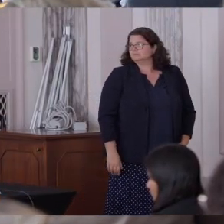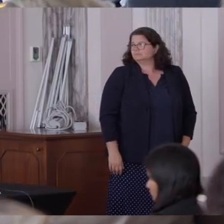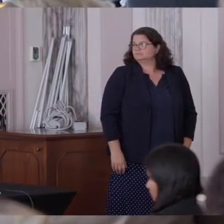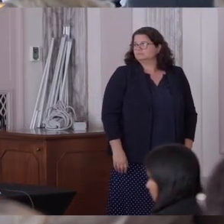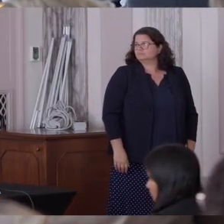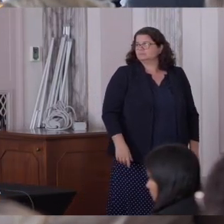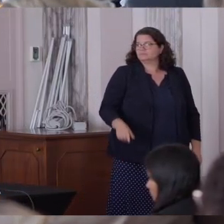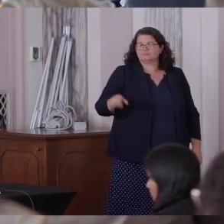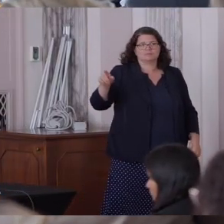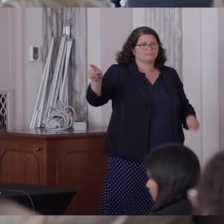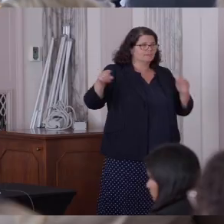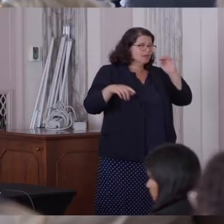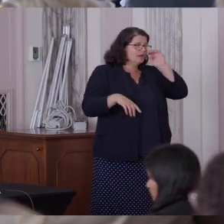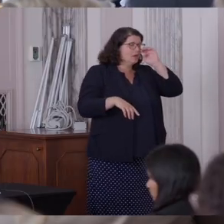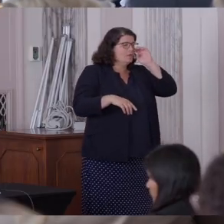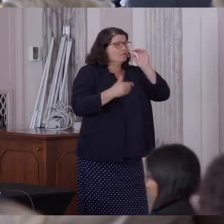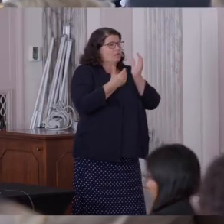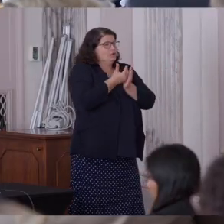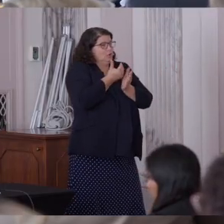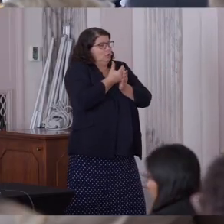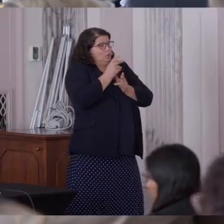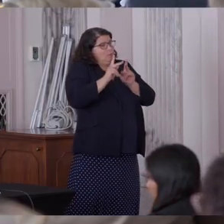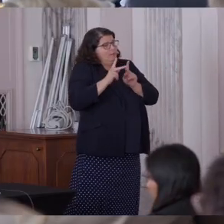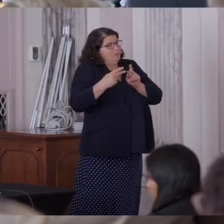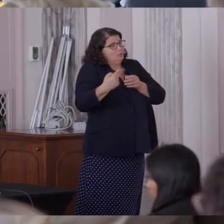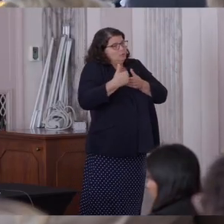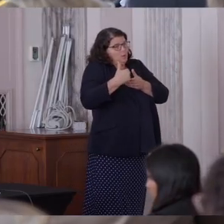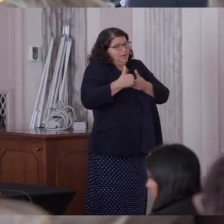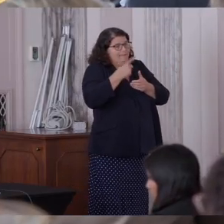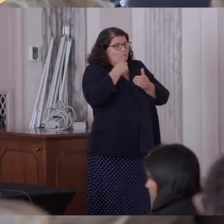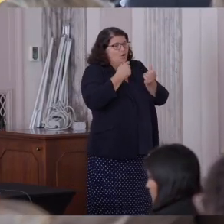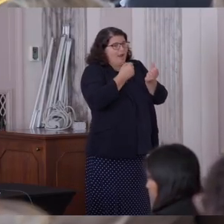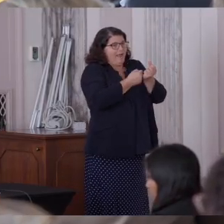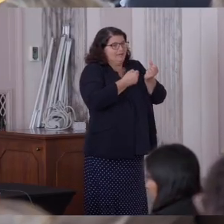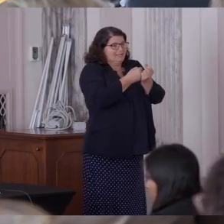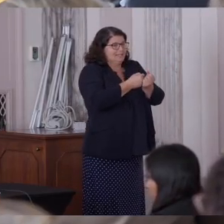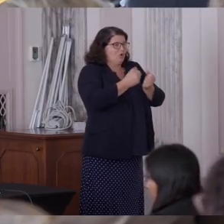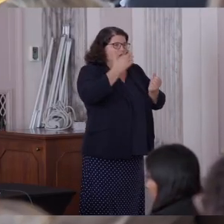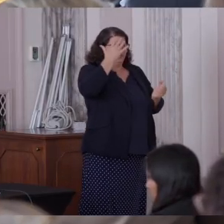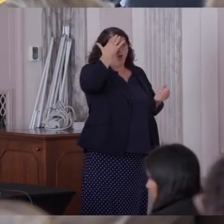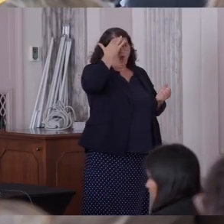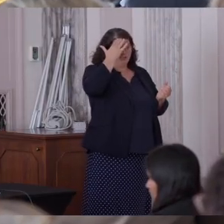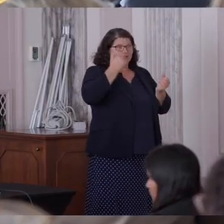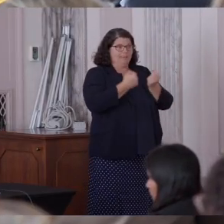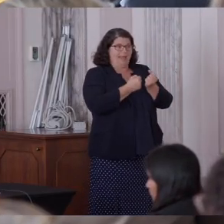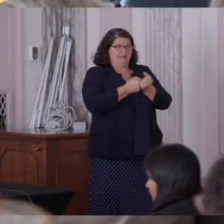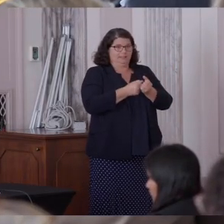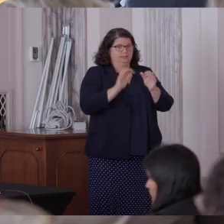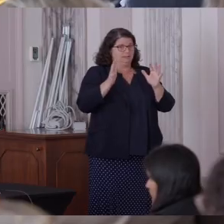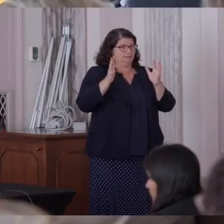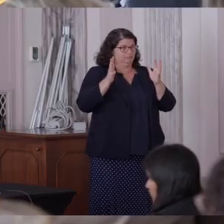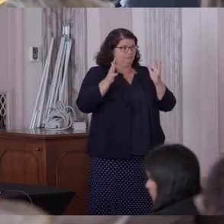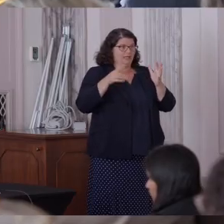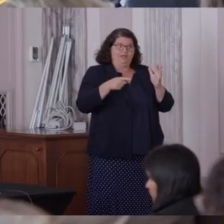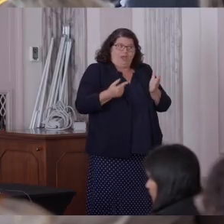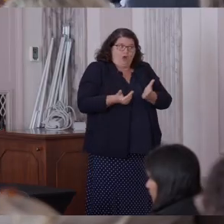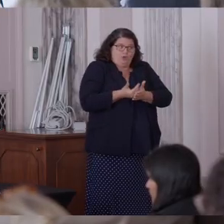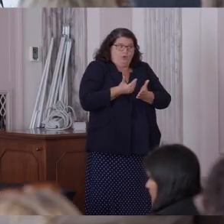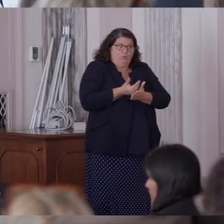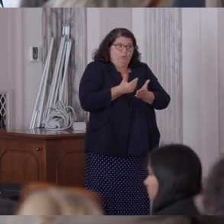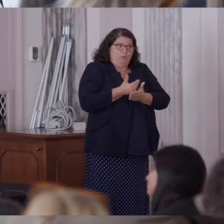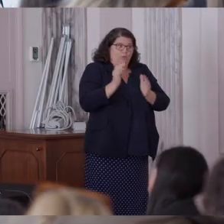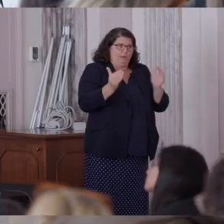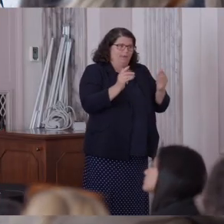block for advocacy, from my perspective, are the autism advocates. And they're relatively new compared to